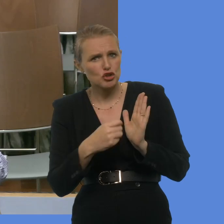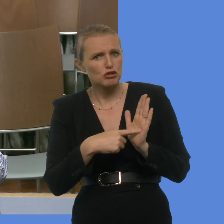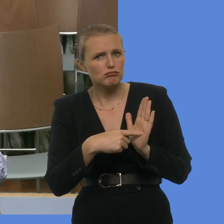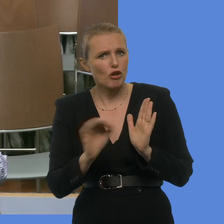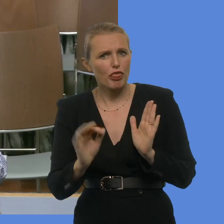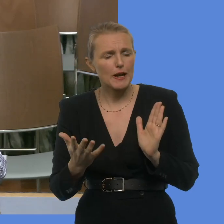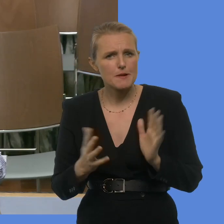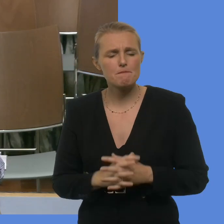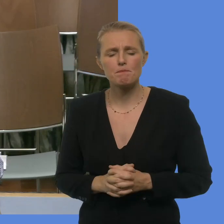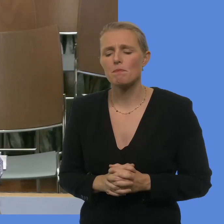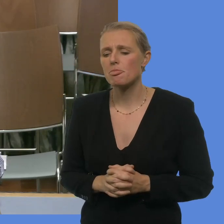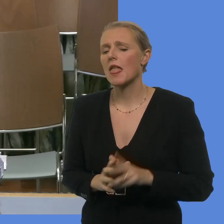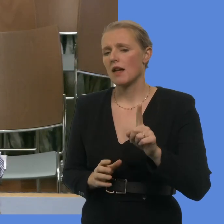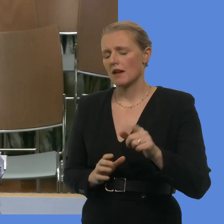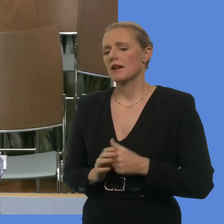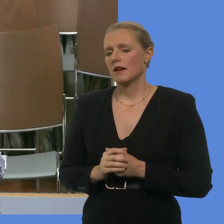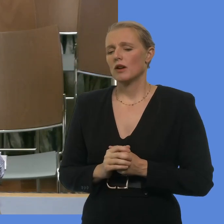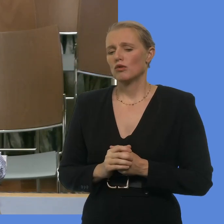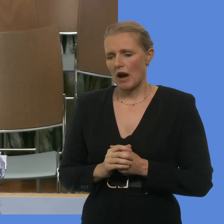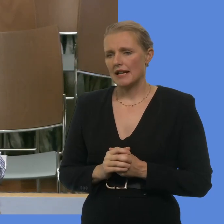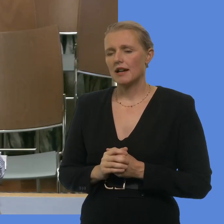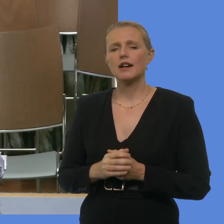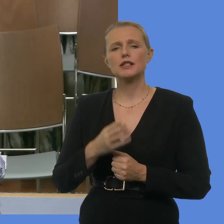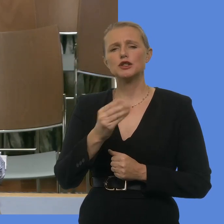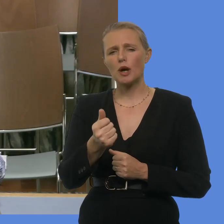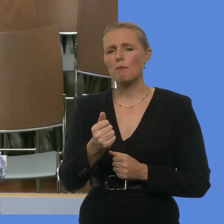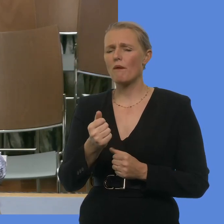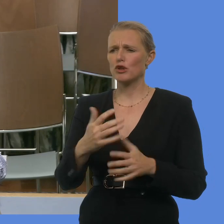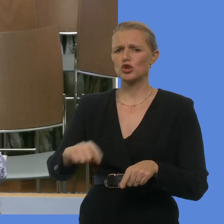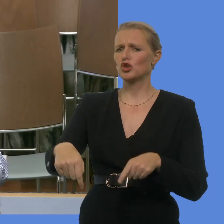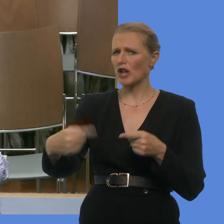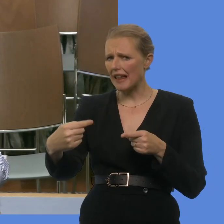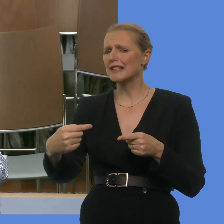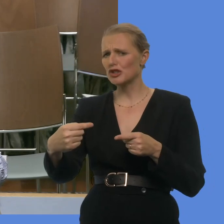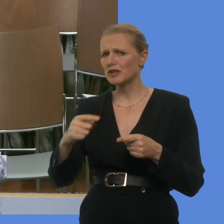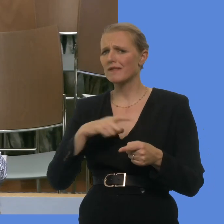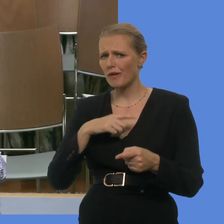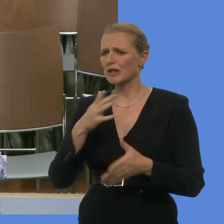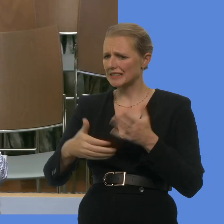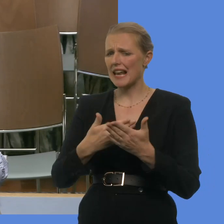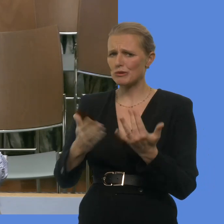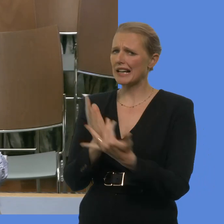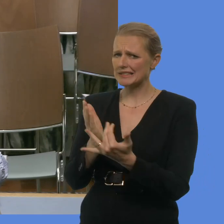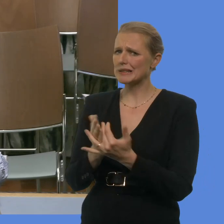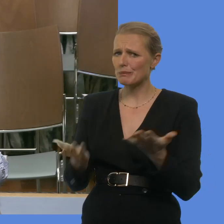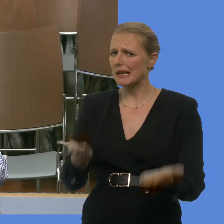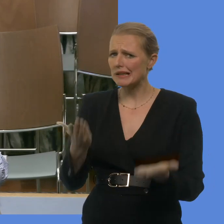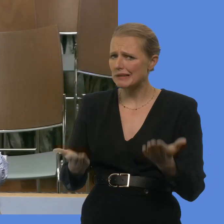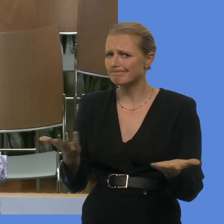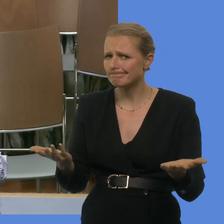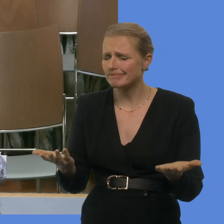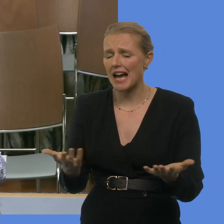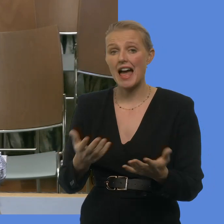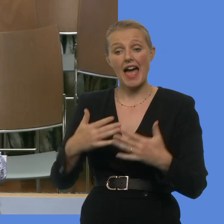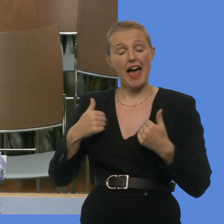of context in terms of the considerations of some of the real-world challenges of sign language accessibility, according to